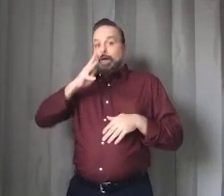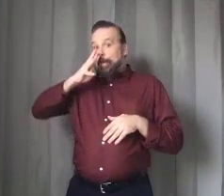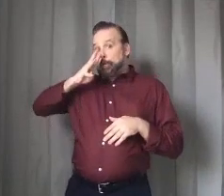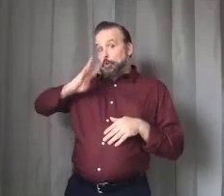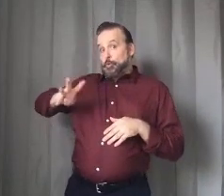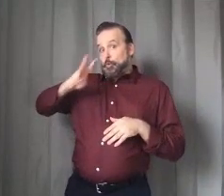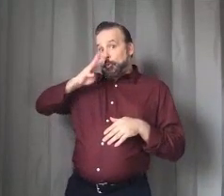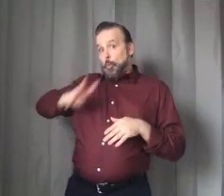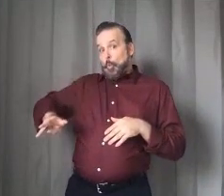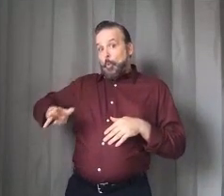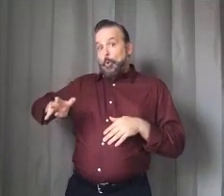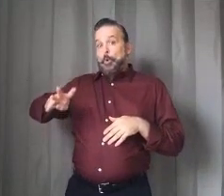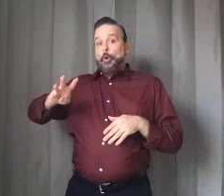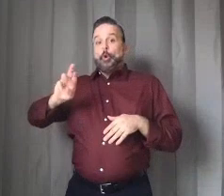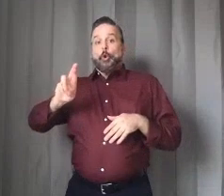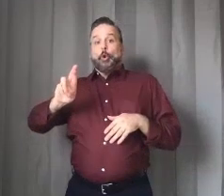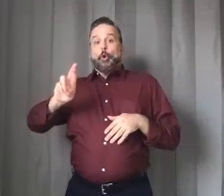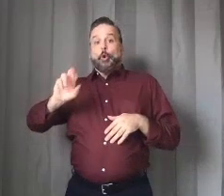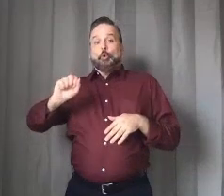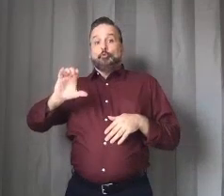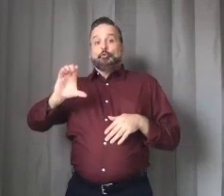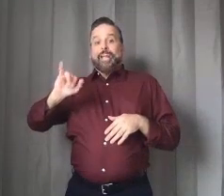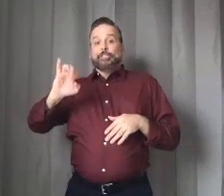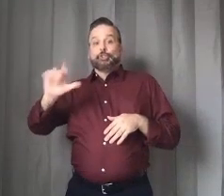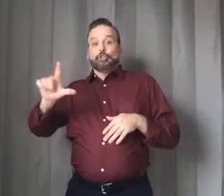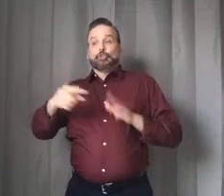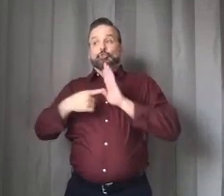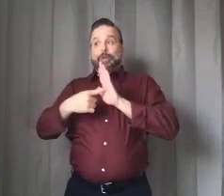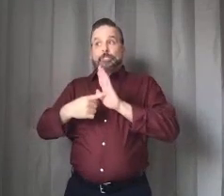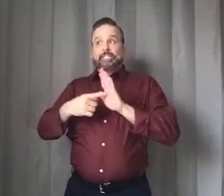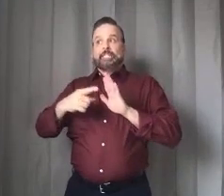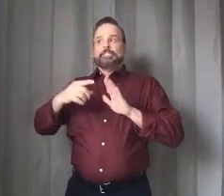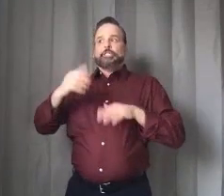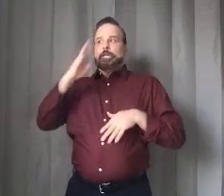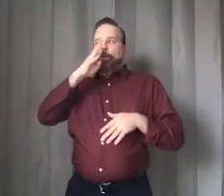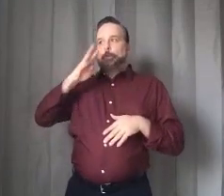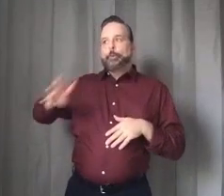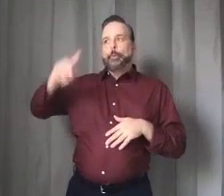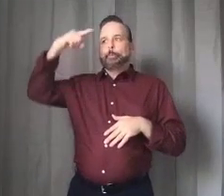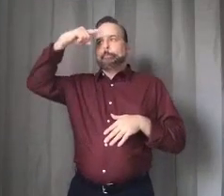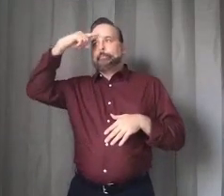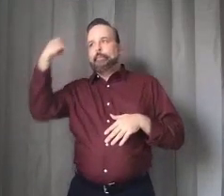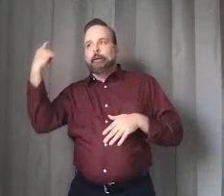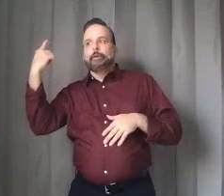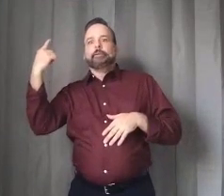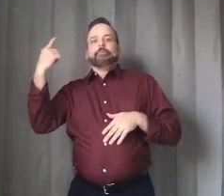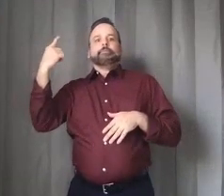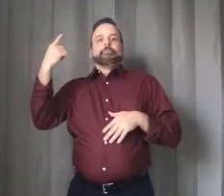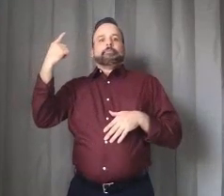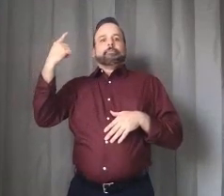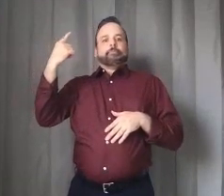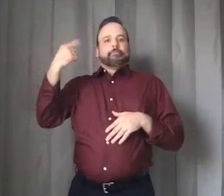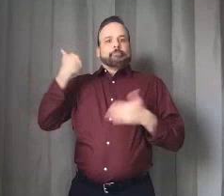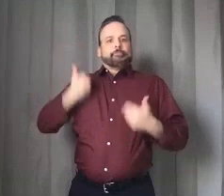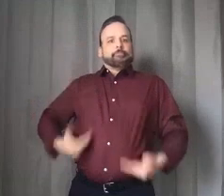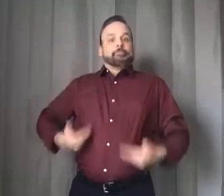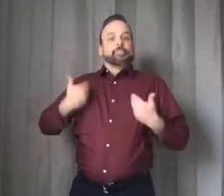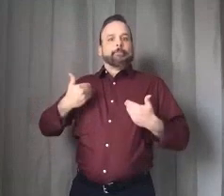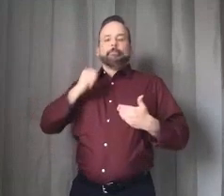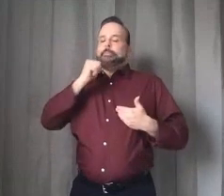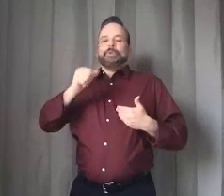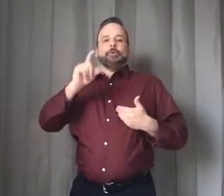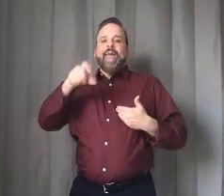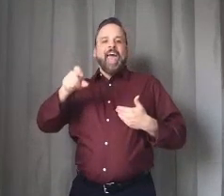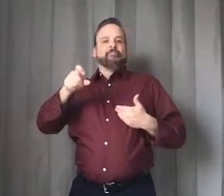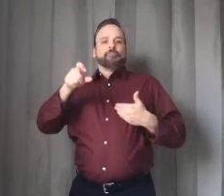our racial representation. We don't need to ignore our Blackness, but we don't actually have to center our Blackness, and we definitely